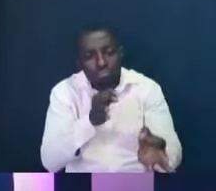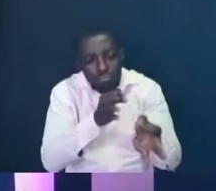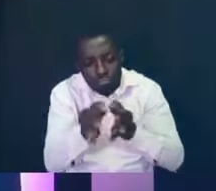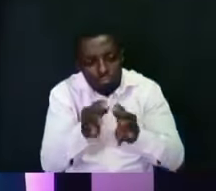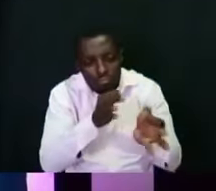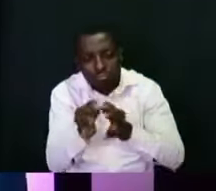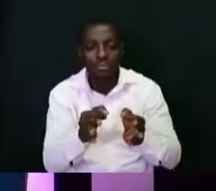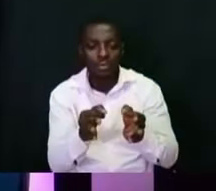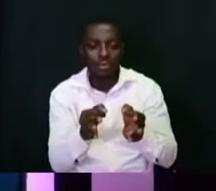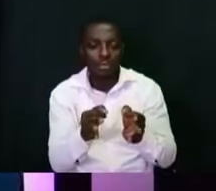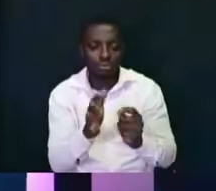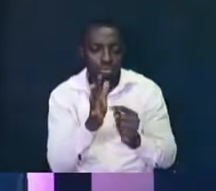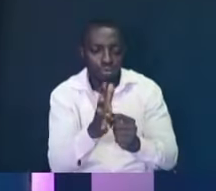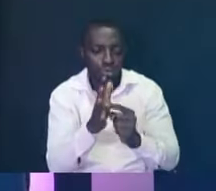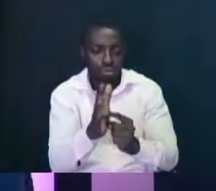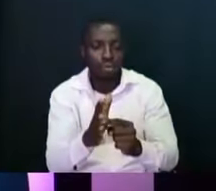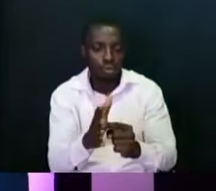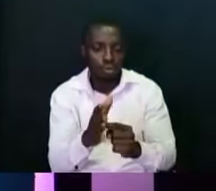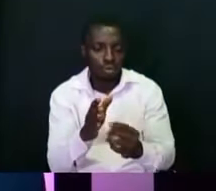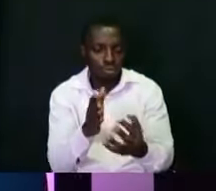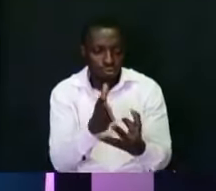And it takes several forms.